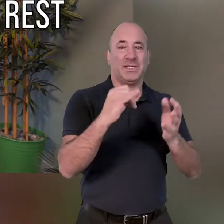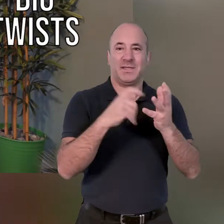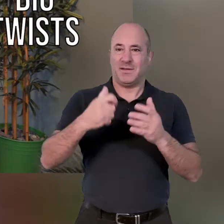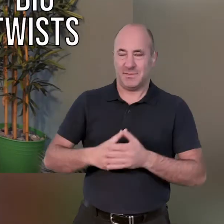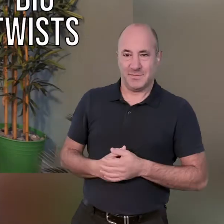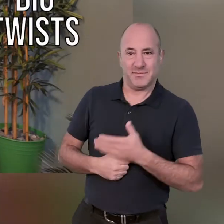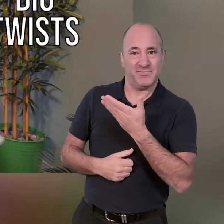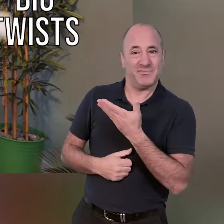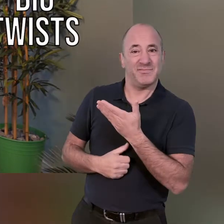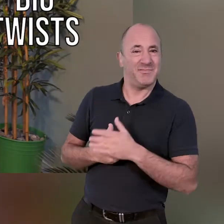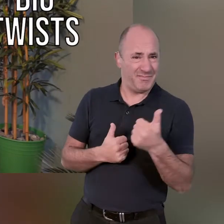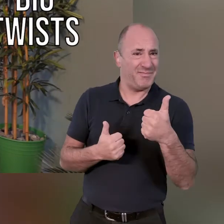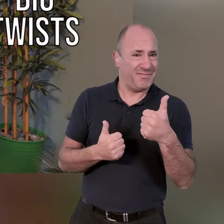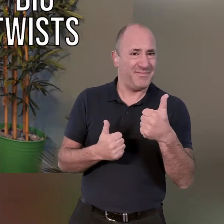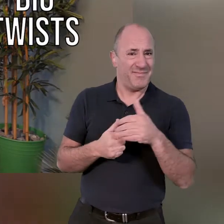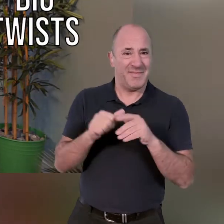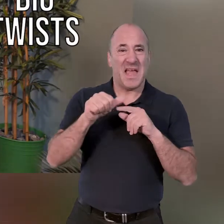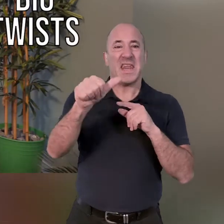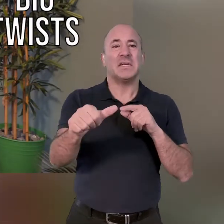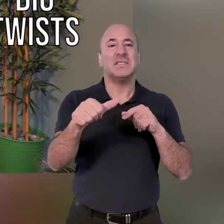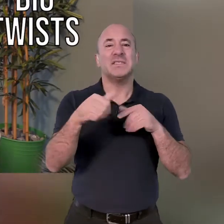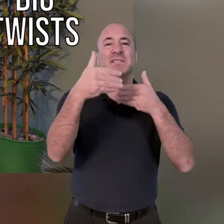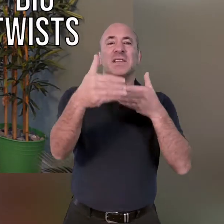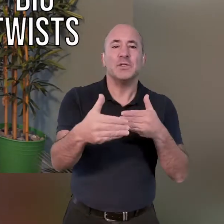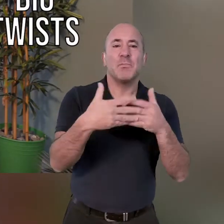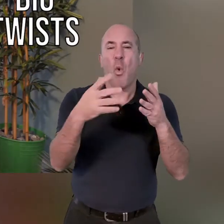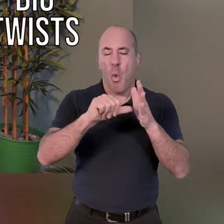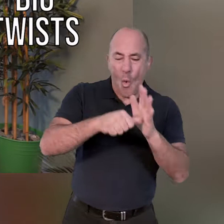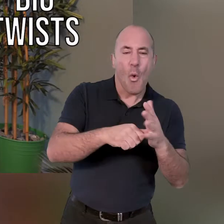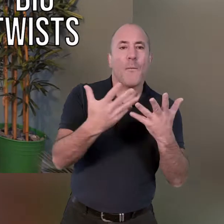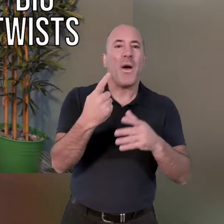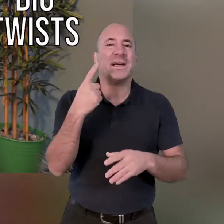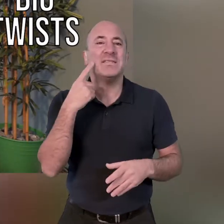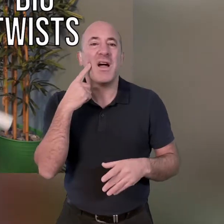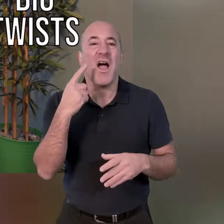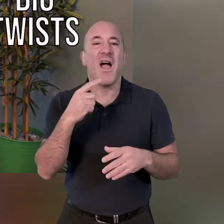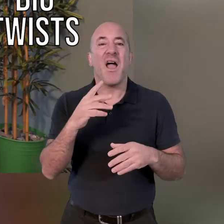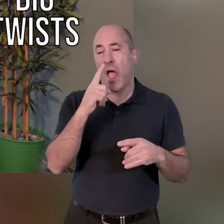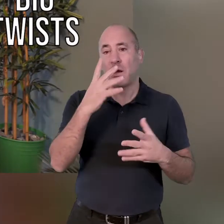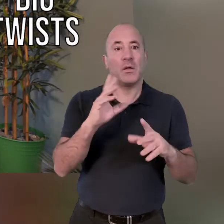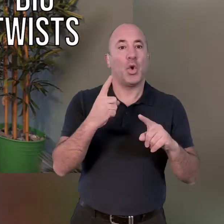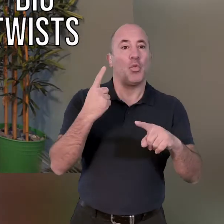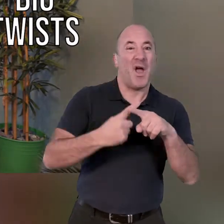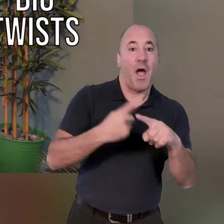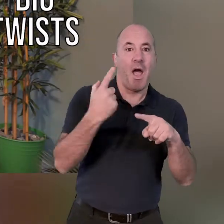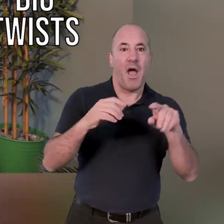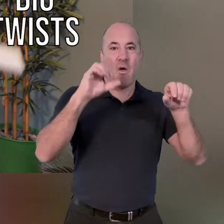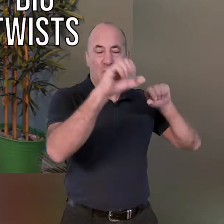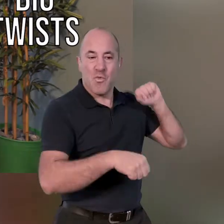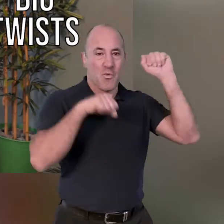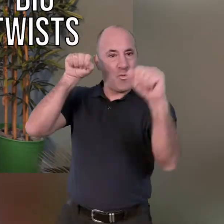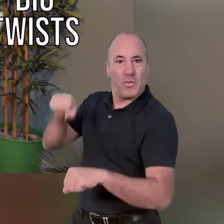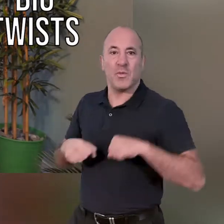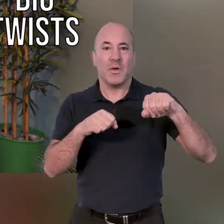seconds, excellent work. The next thing you can do to make this session harder or easier is change your pace. So you can